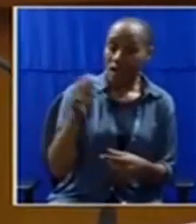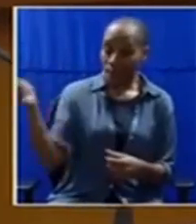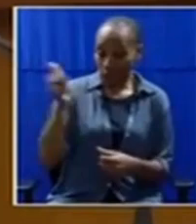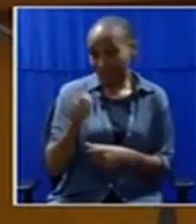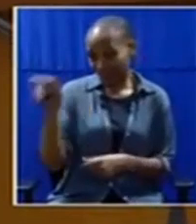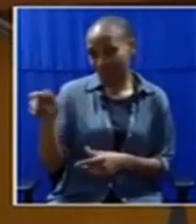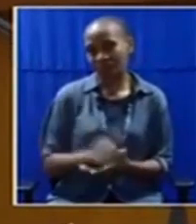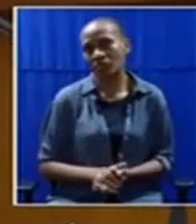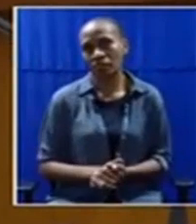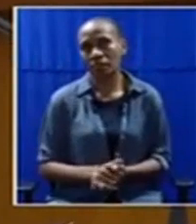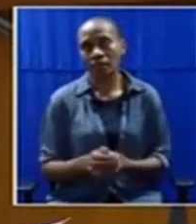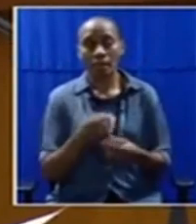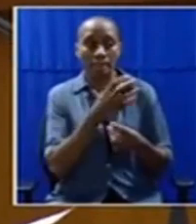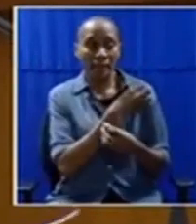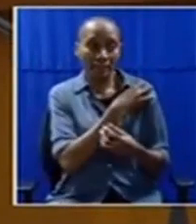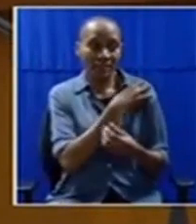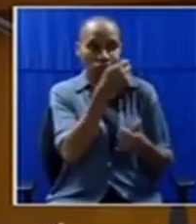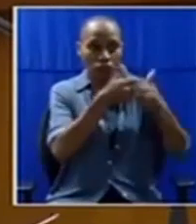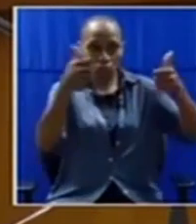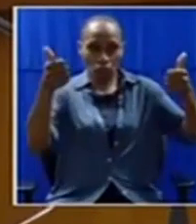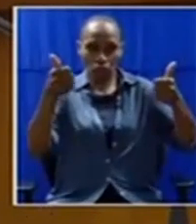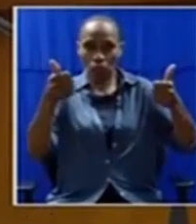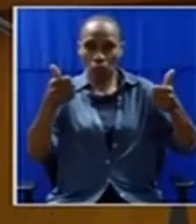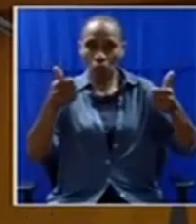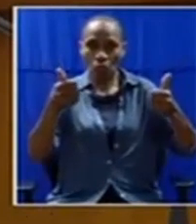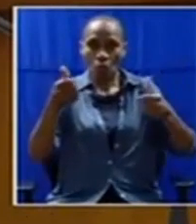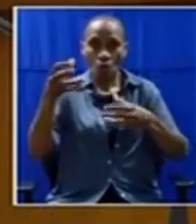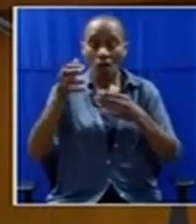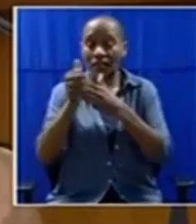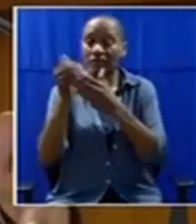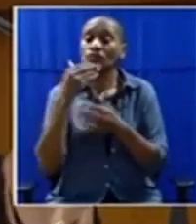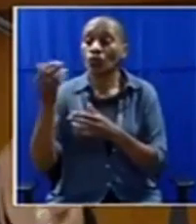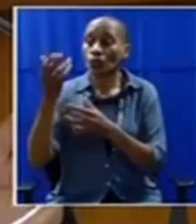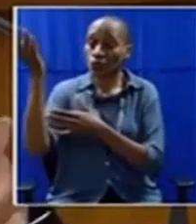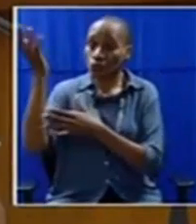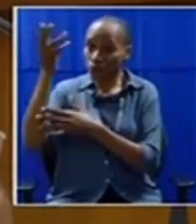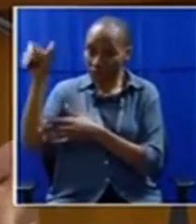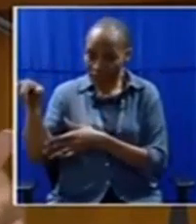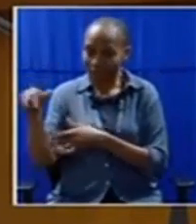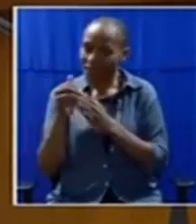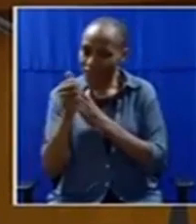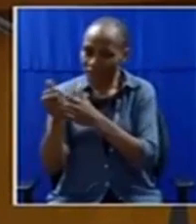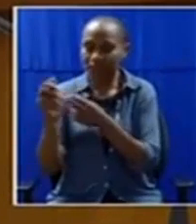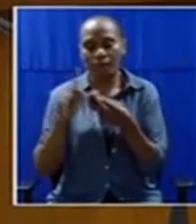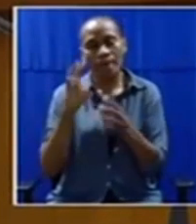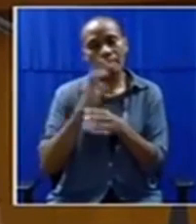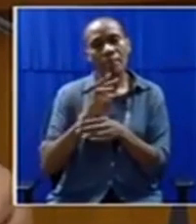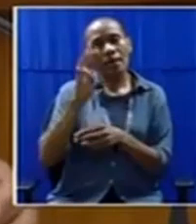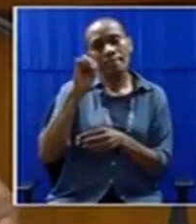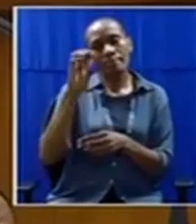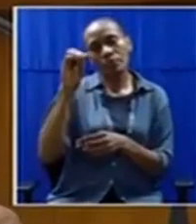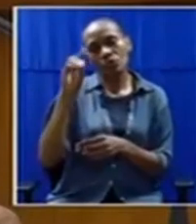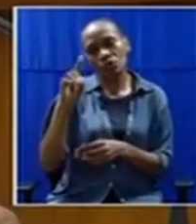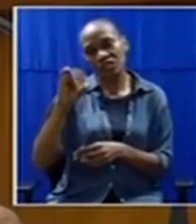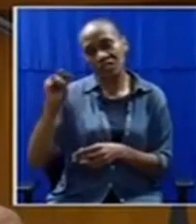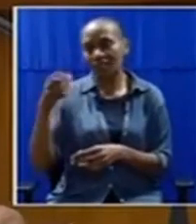We thank the executive leadership of Parliament as led by Speaker Mbete in the National Assembly and Metandi Modise in the National Council